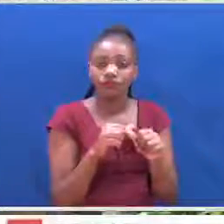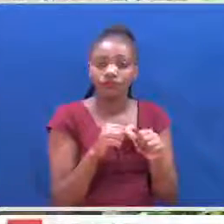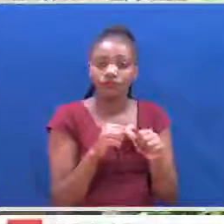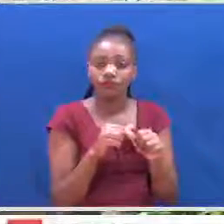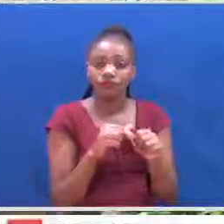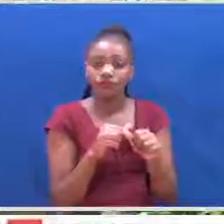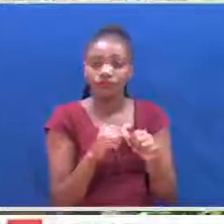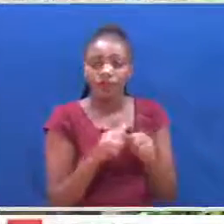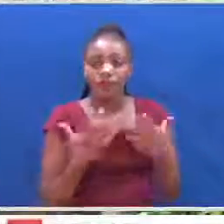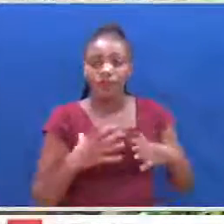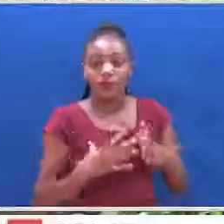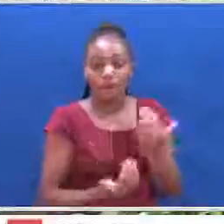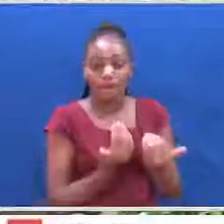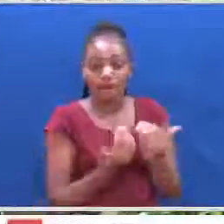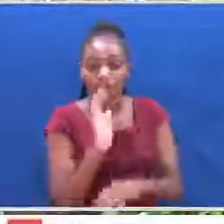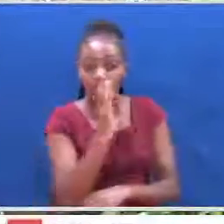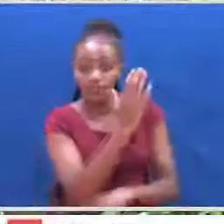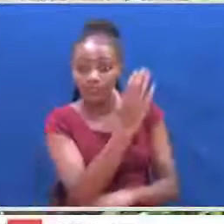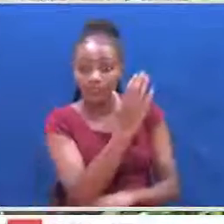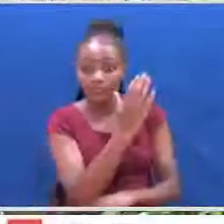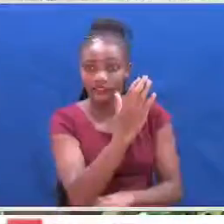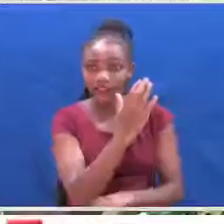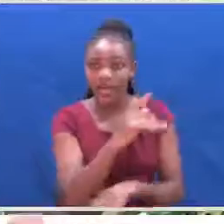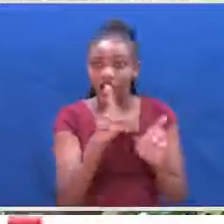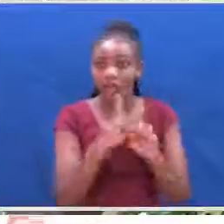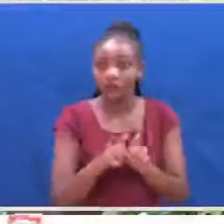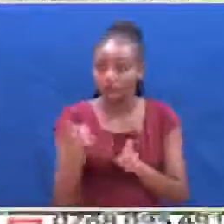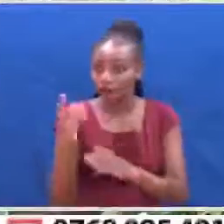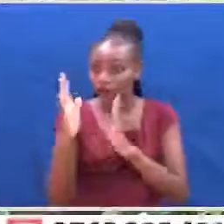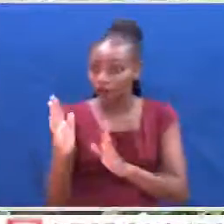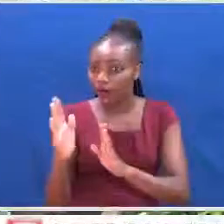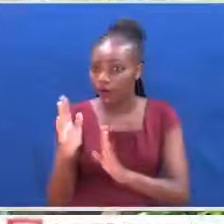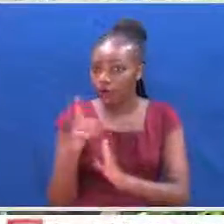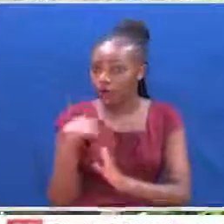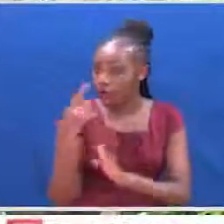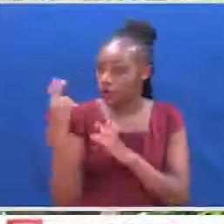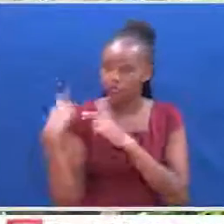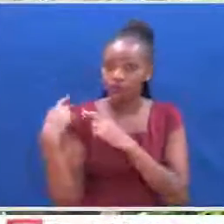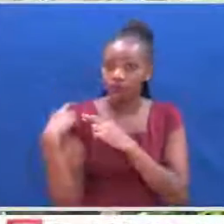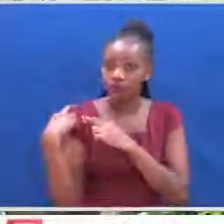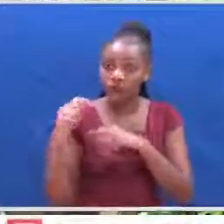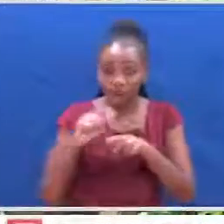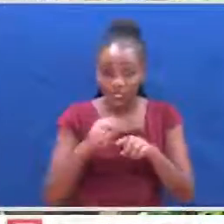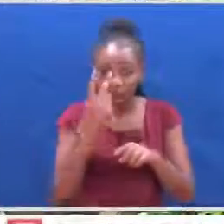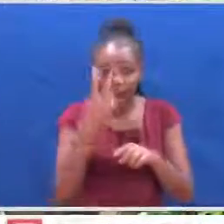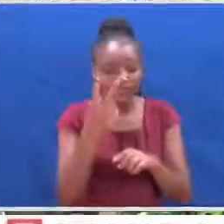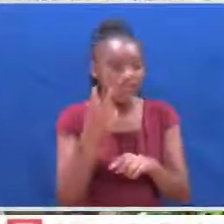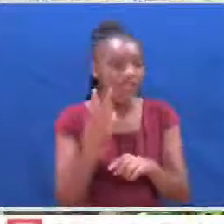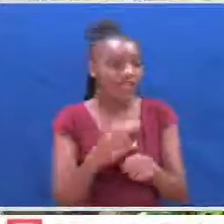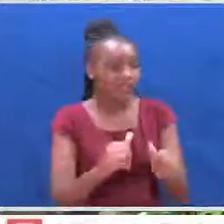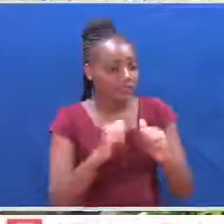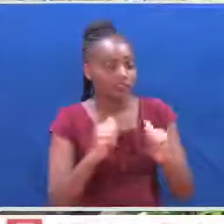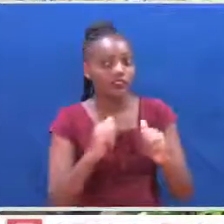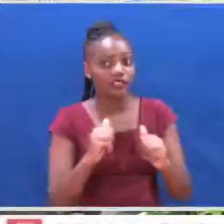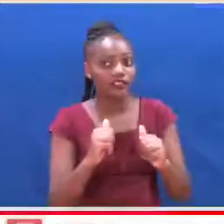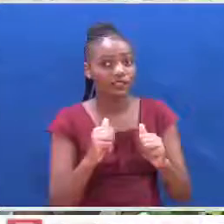burning of shaku in that particular area one of the shakana when he saw the leers They confronted one